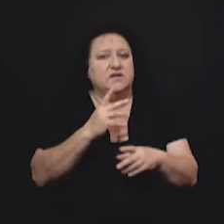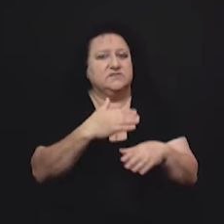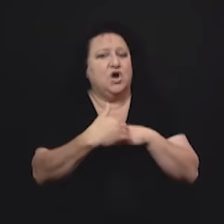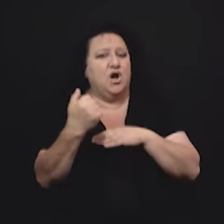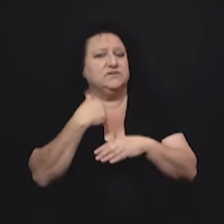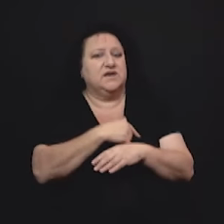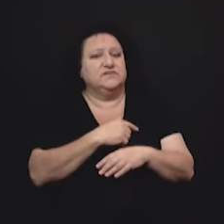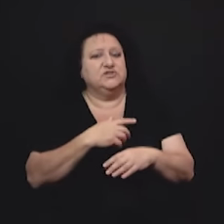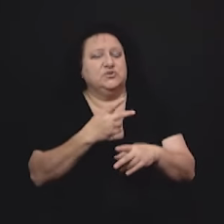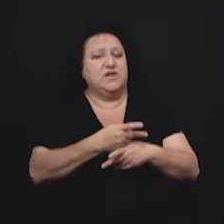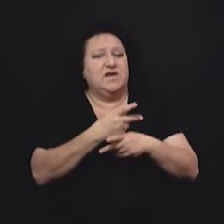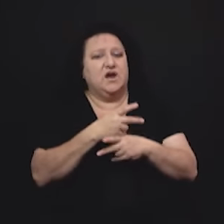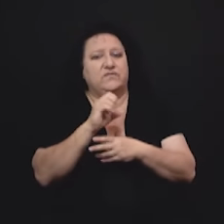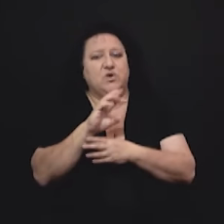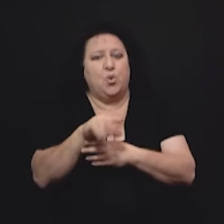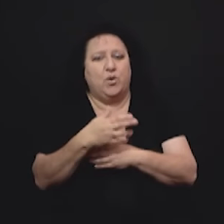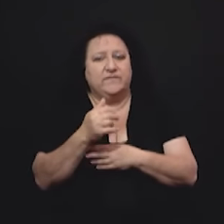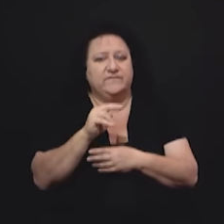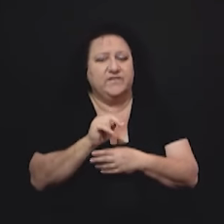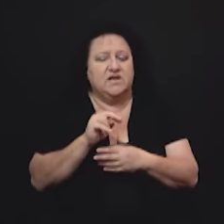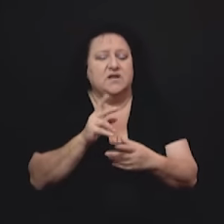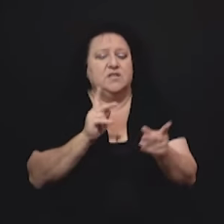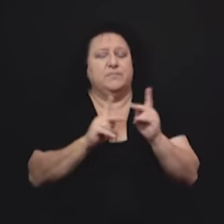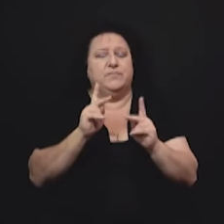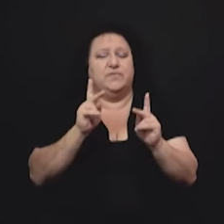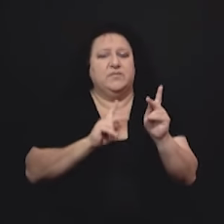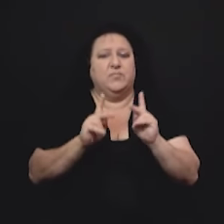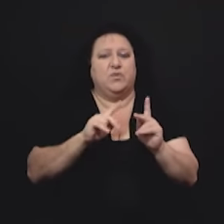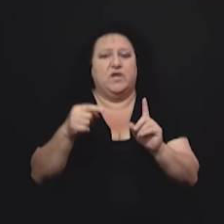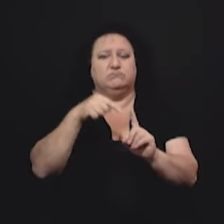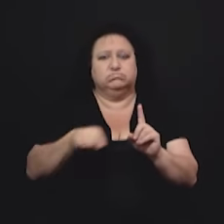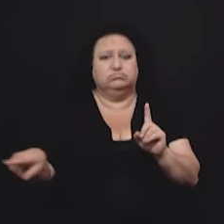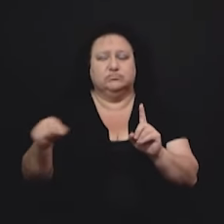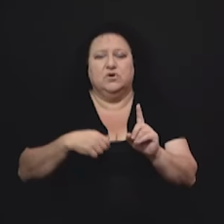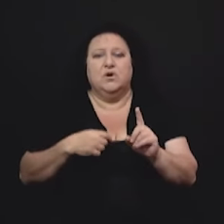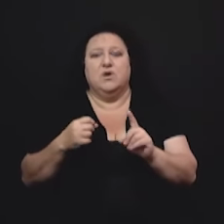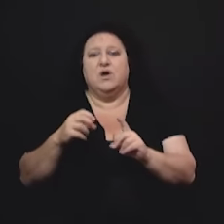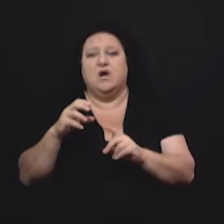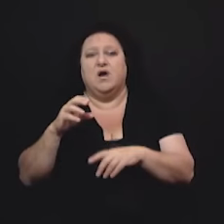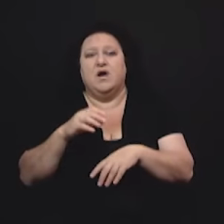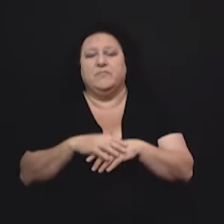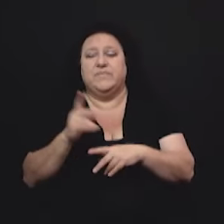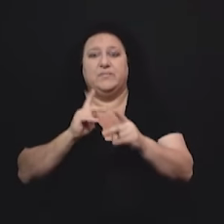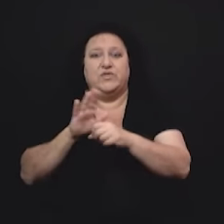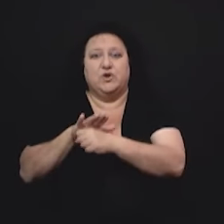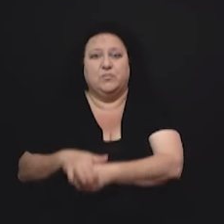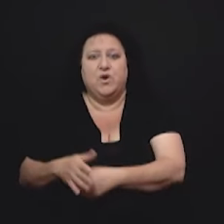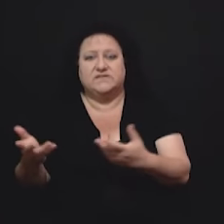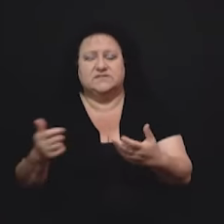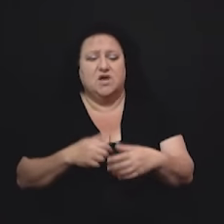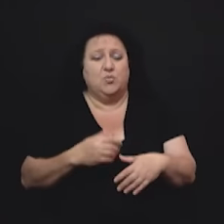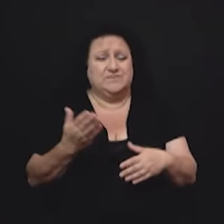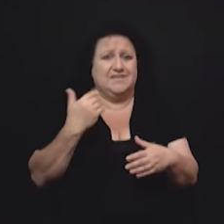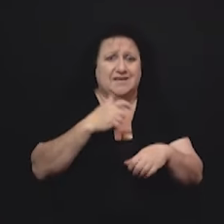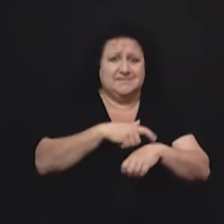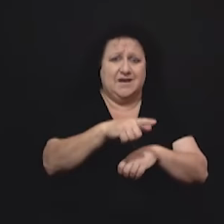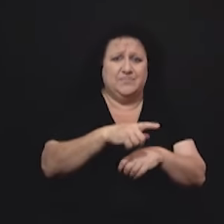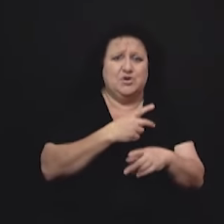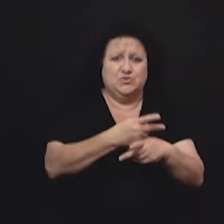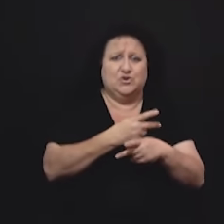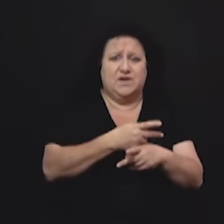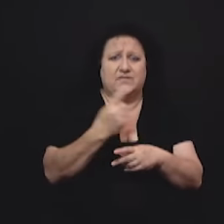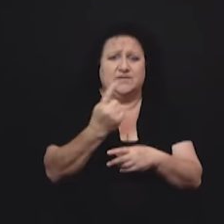the oppressed. When was the last time that you personally cared for an orphan? When was the last time that you personally cared for a sojourner?